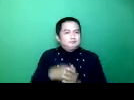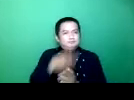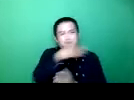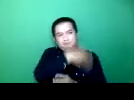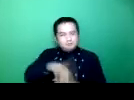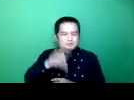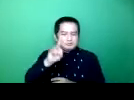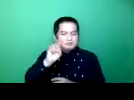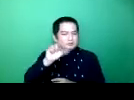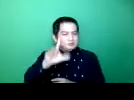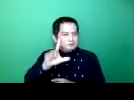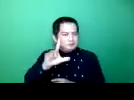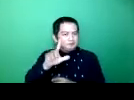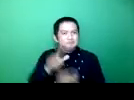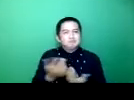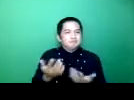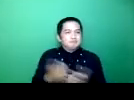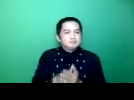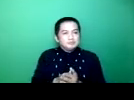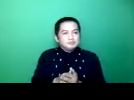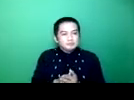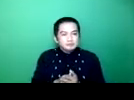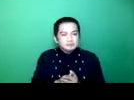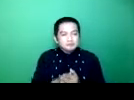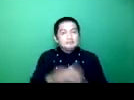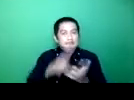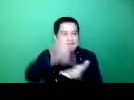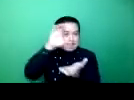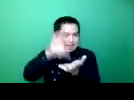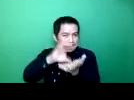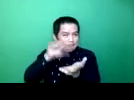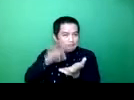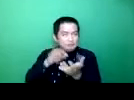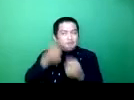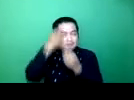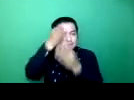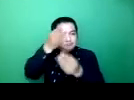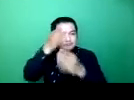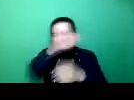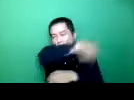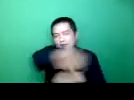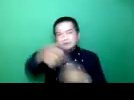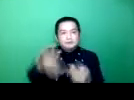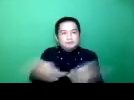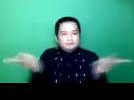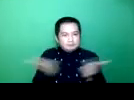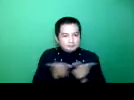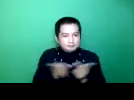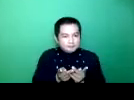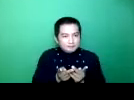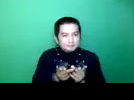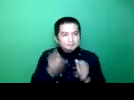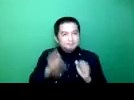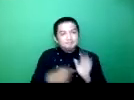DSL cable of a local ISP. With decentralization, our information can be everywhere. I may be presenting